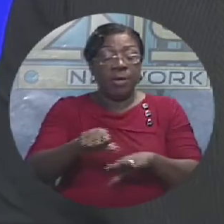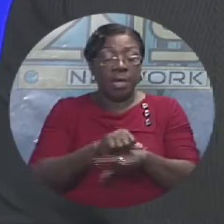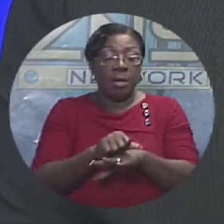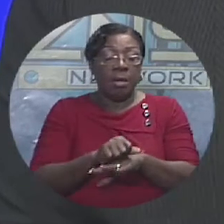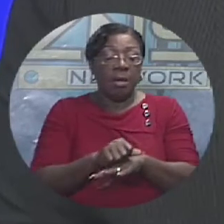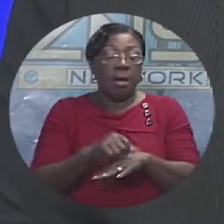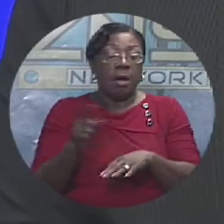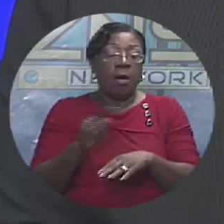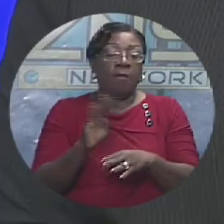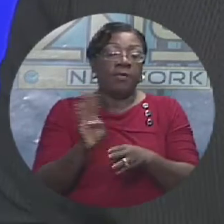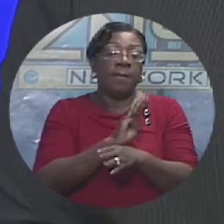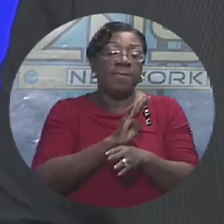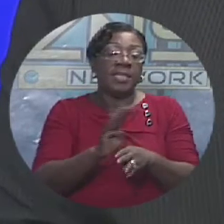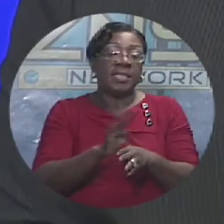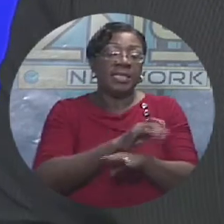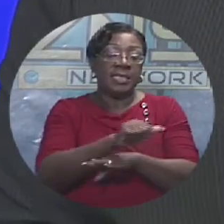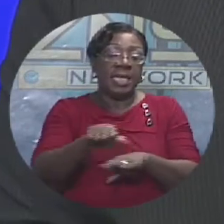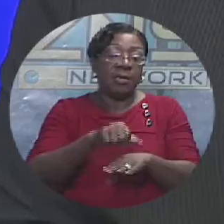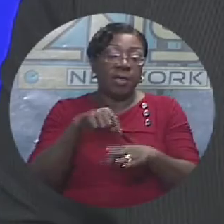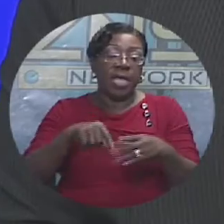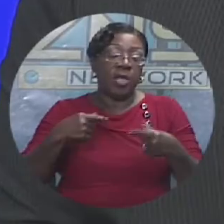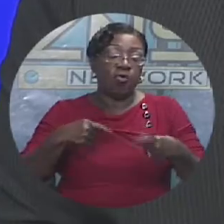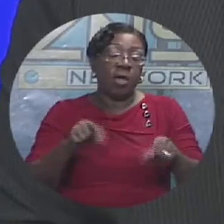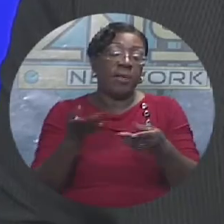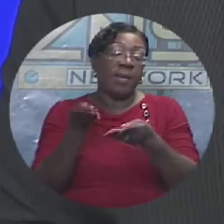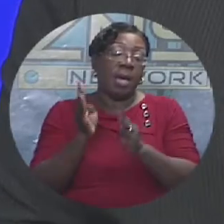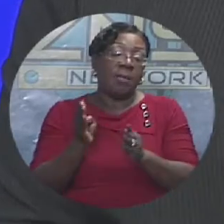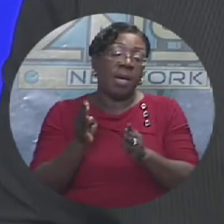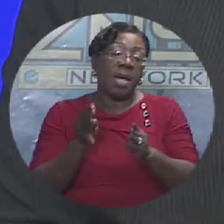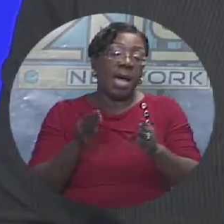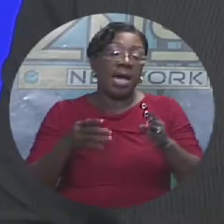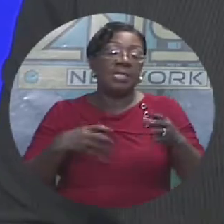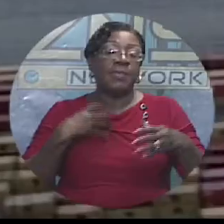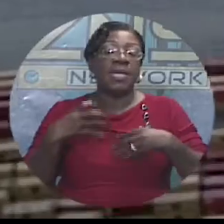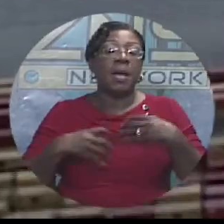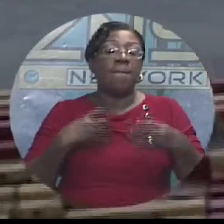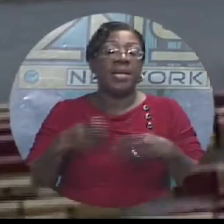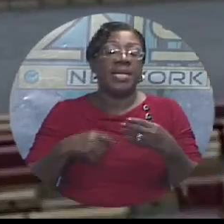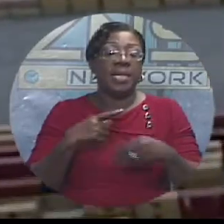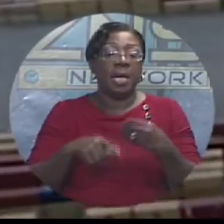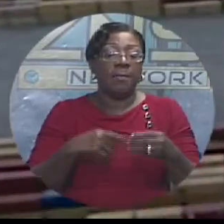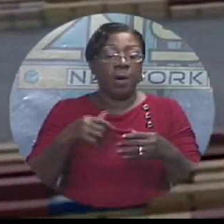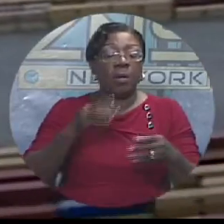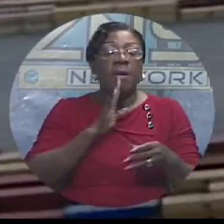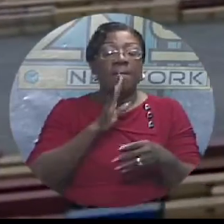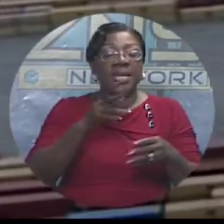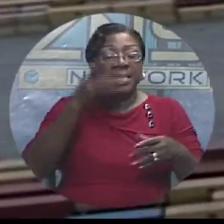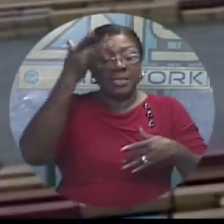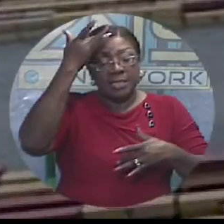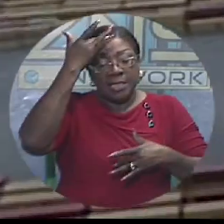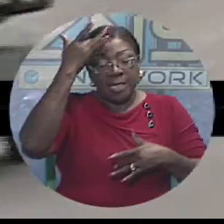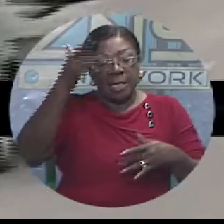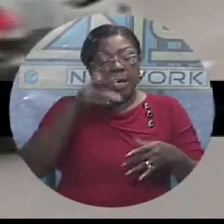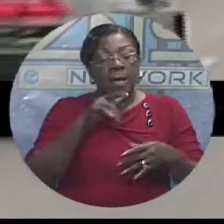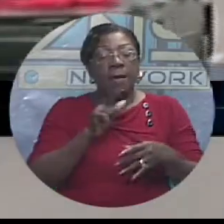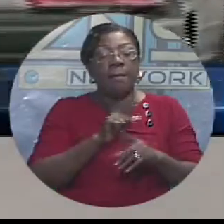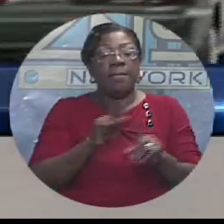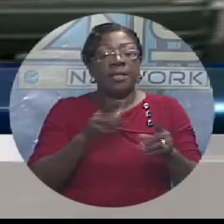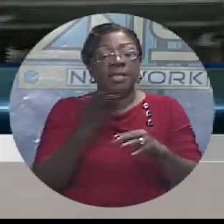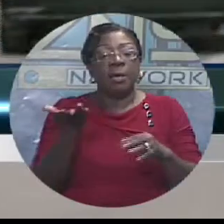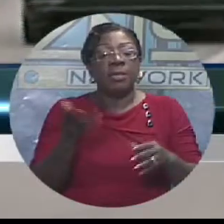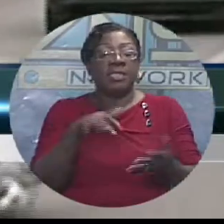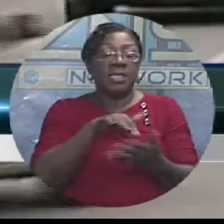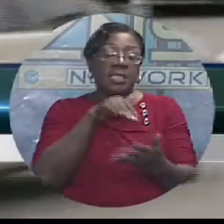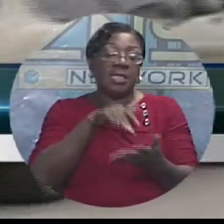what the Minister for Grand Bahama hopes to achieve in the short and long term. An independent study on the Pinders Point, Lewis Yard, Hunters,